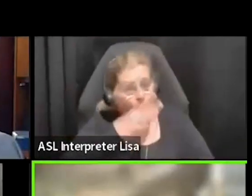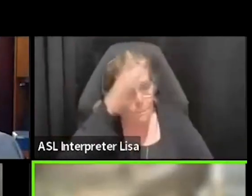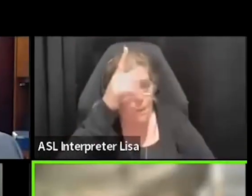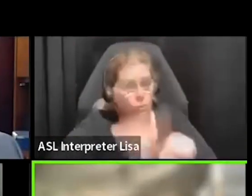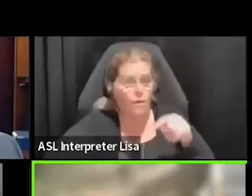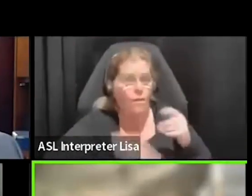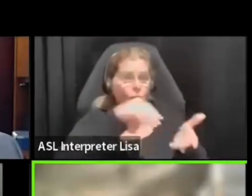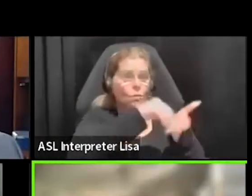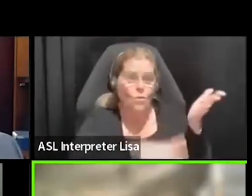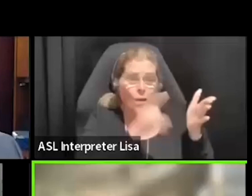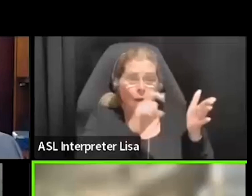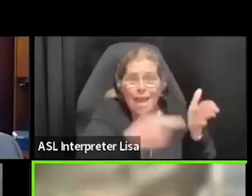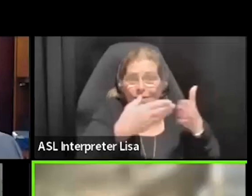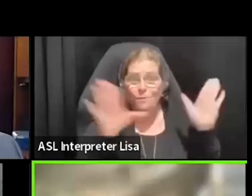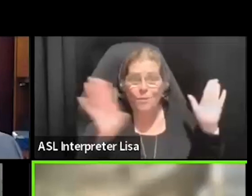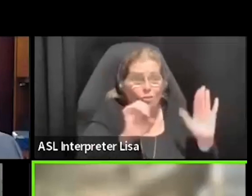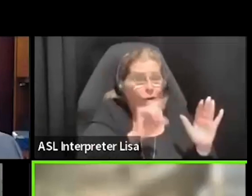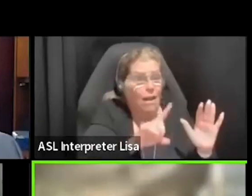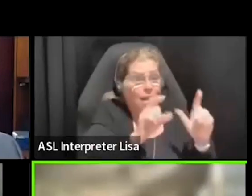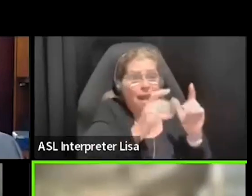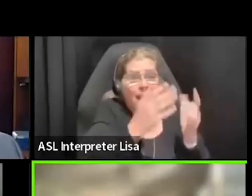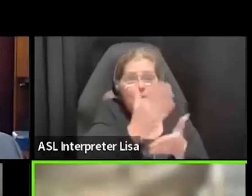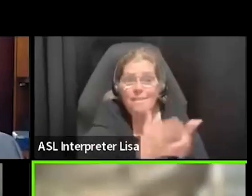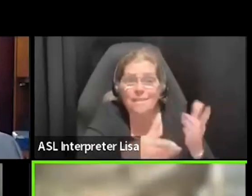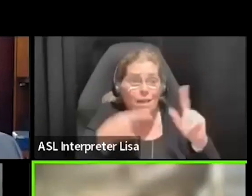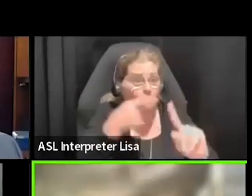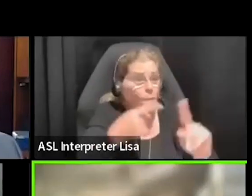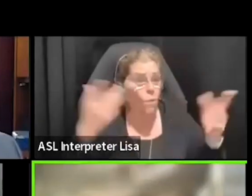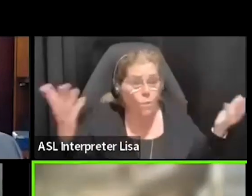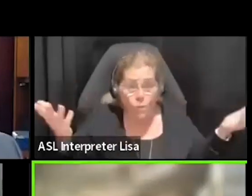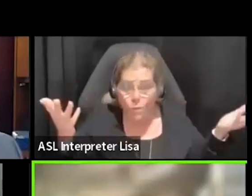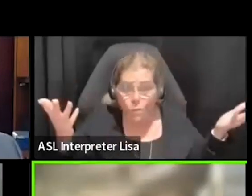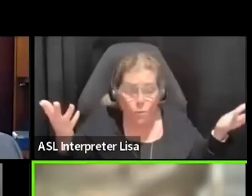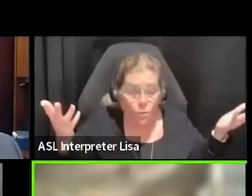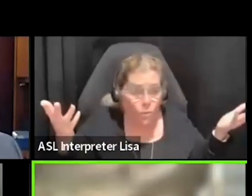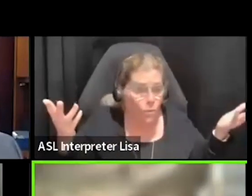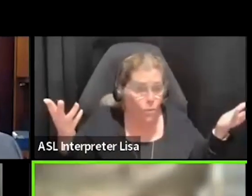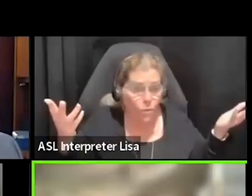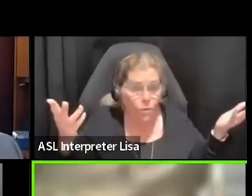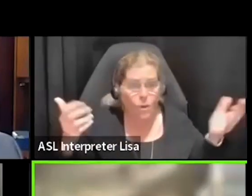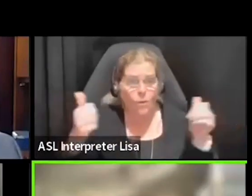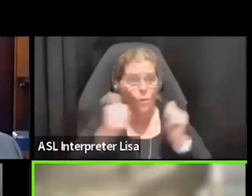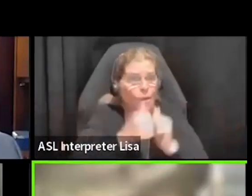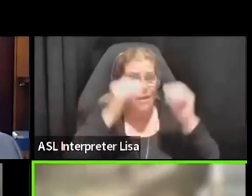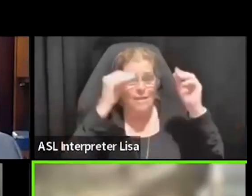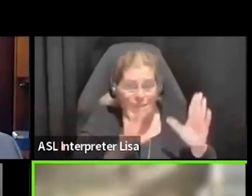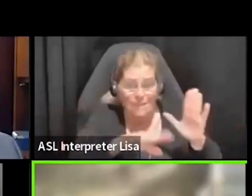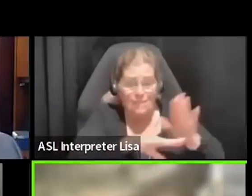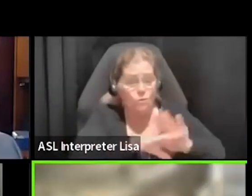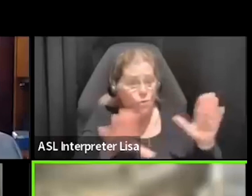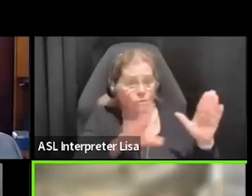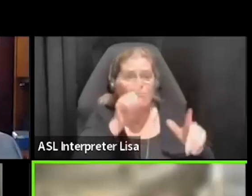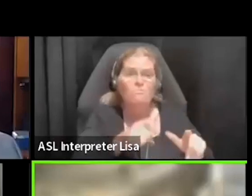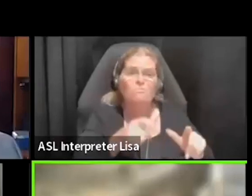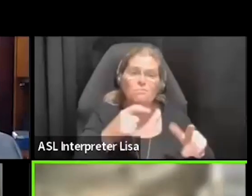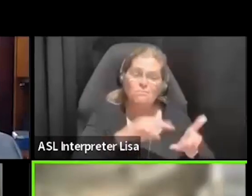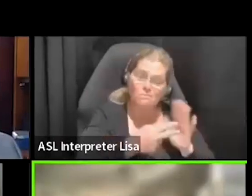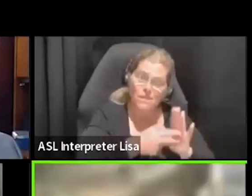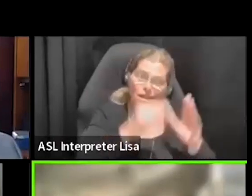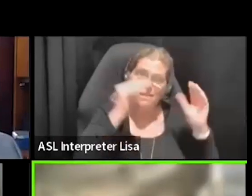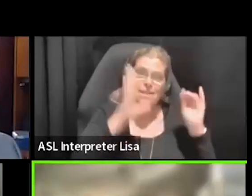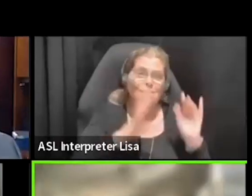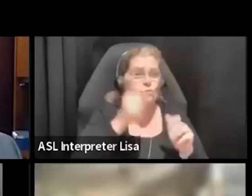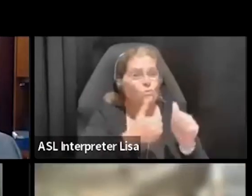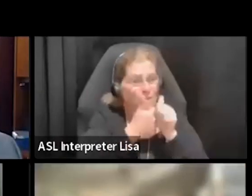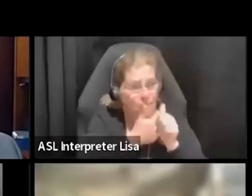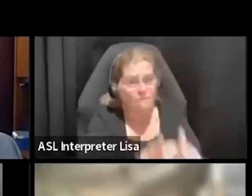to be in the general ed setting at some portion of the day with just a teacher. They need to be following through on those best